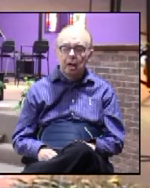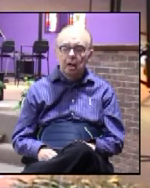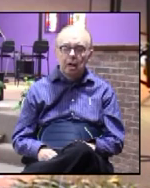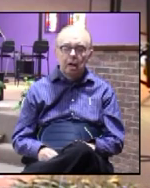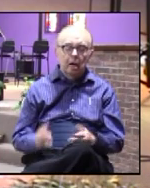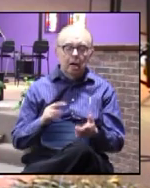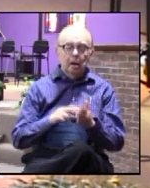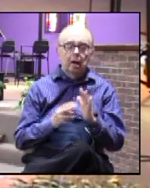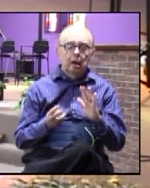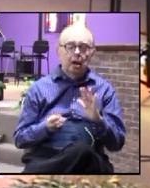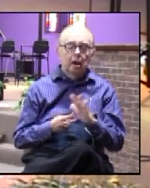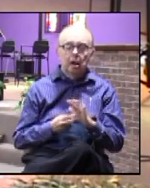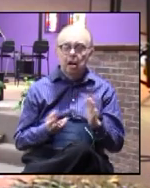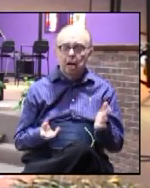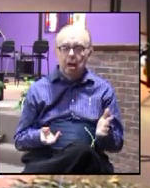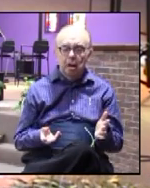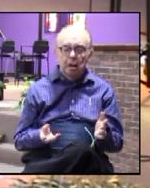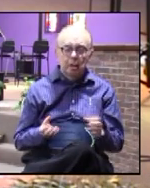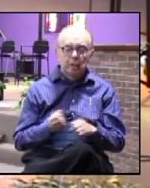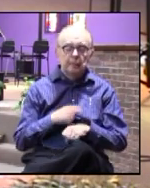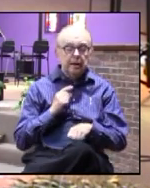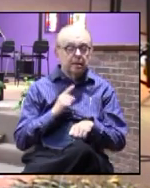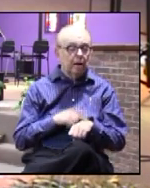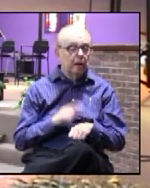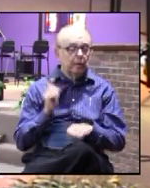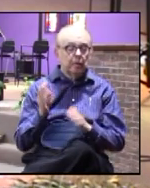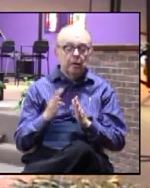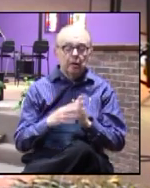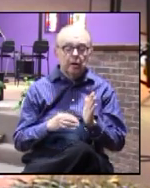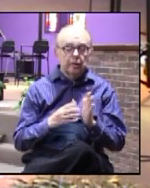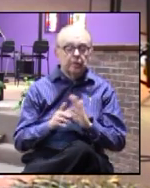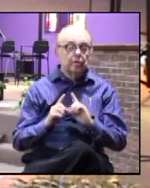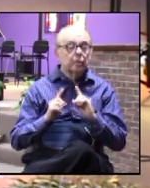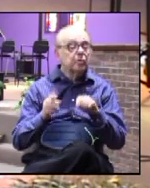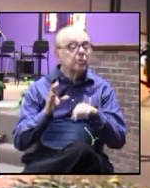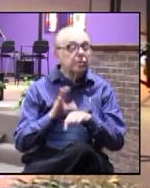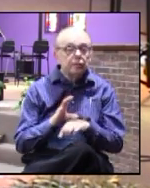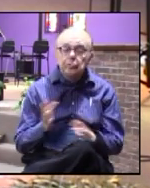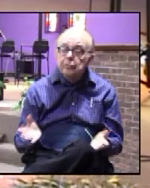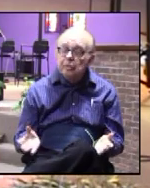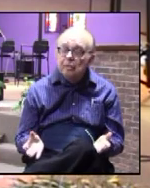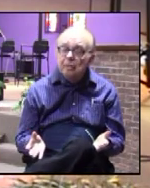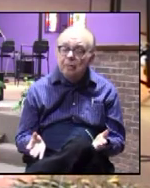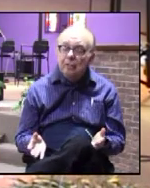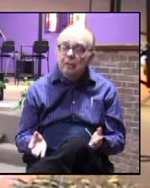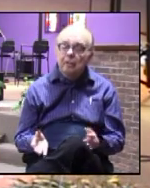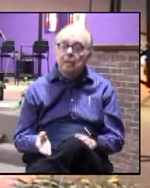You mean I've got to make time in my schedule to do this?